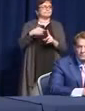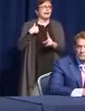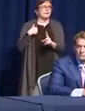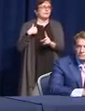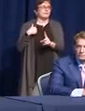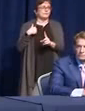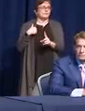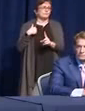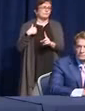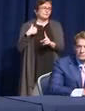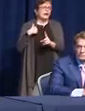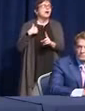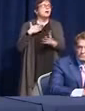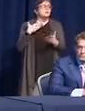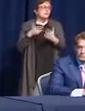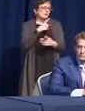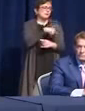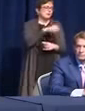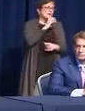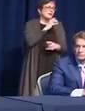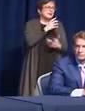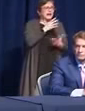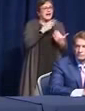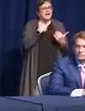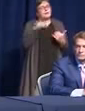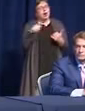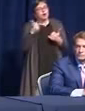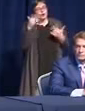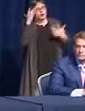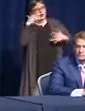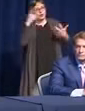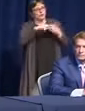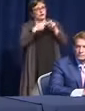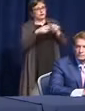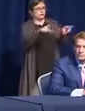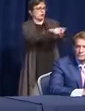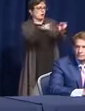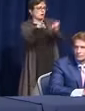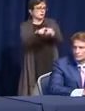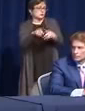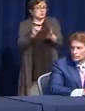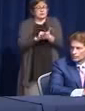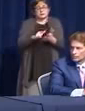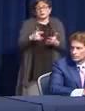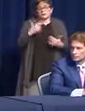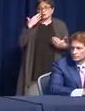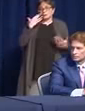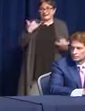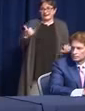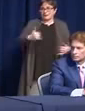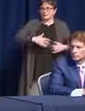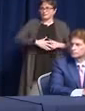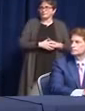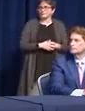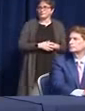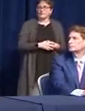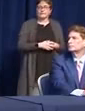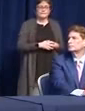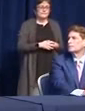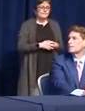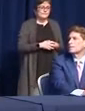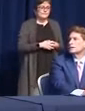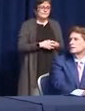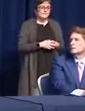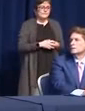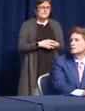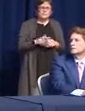have some underlying pre-existing issues. That's the information I have right now. Anything on Lakewood that you want to offer?